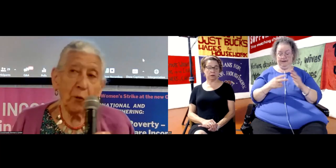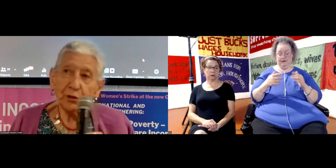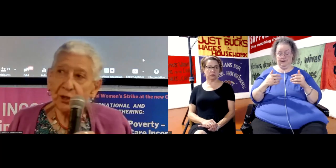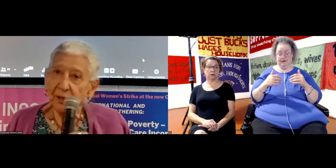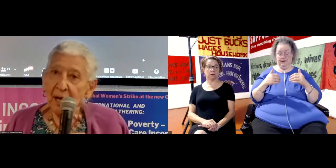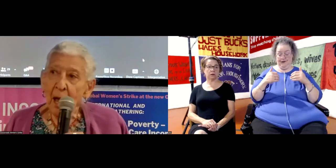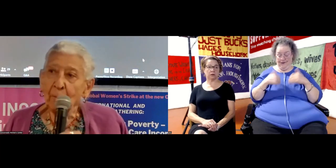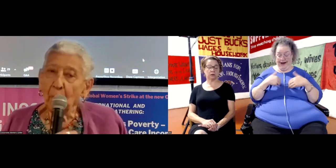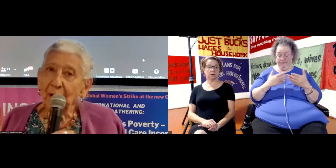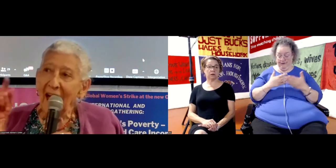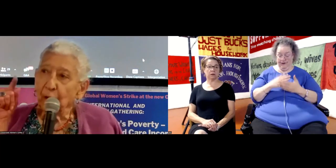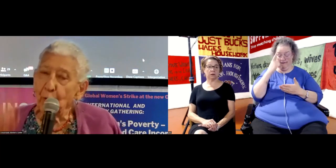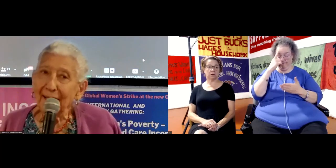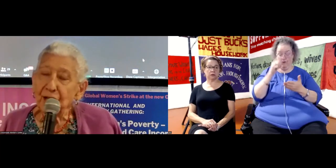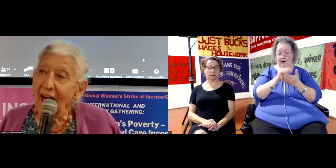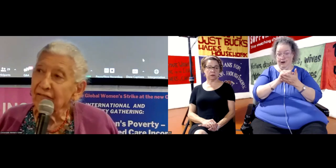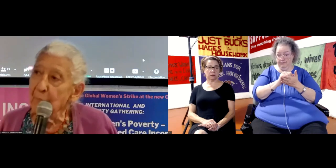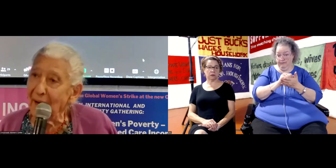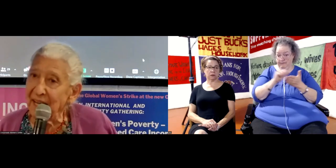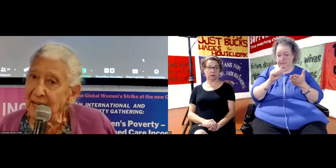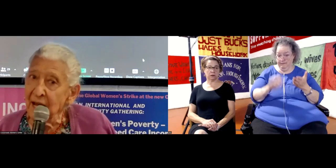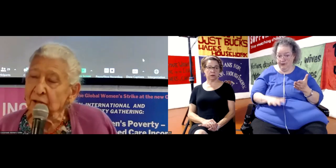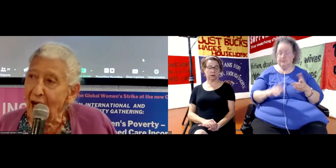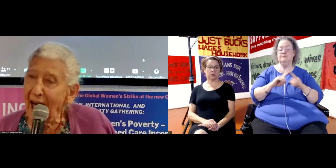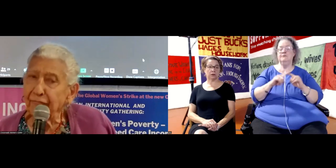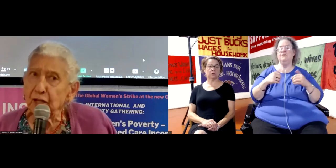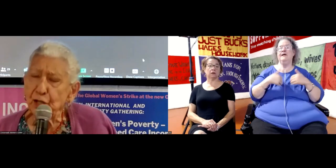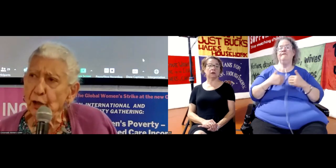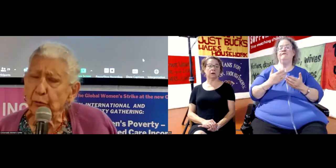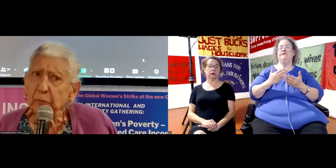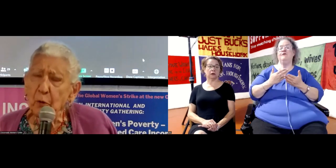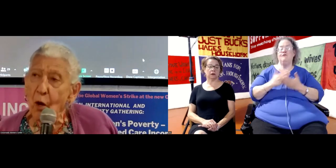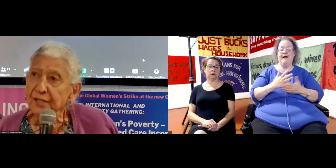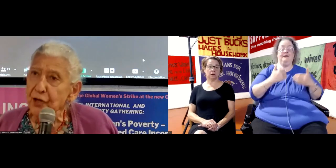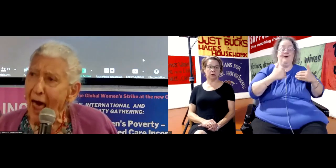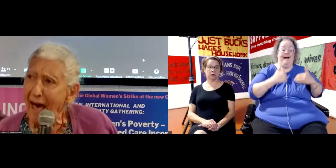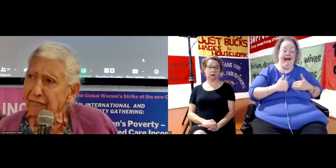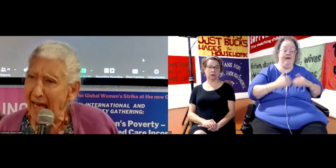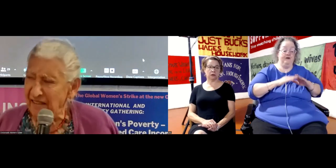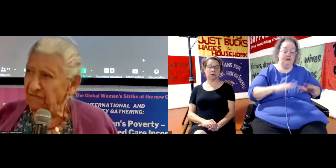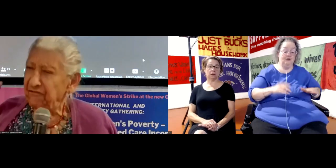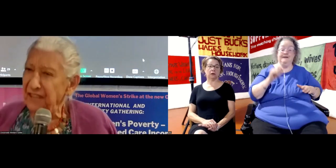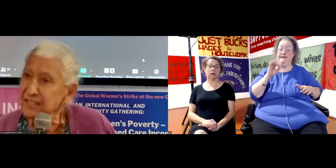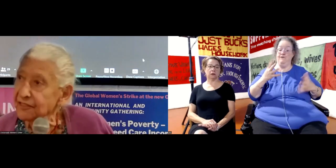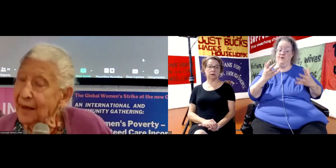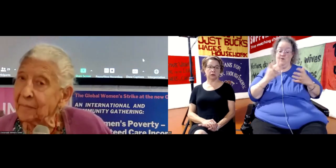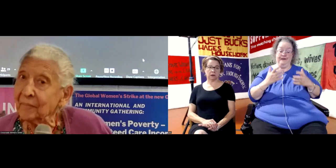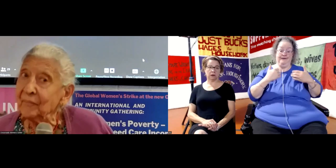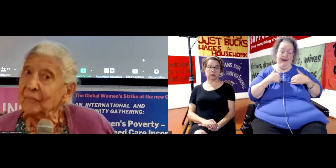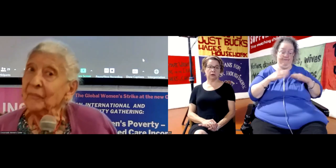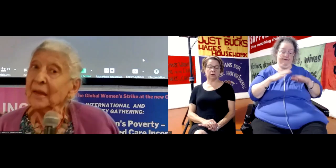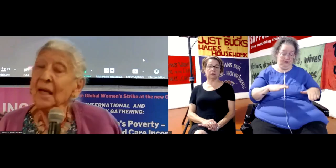have abortion, but we have a right to have money, to have the children we want to have and feed